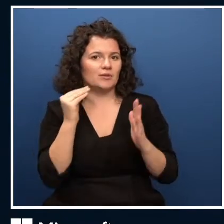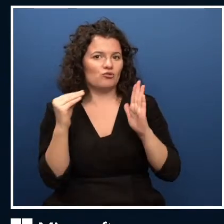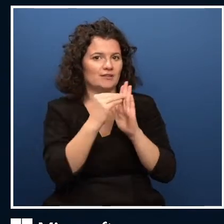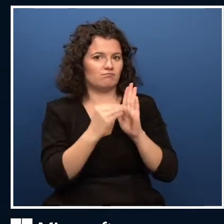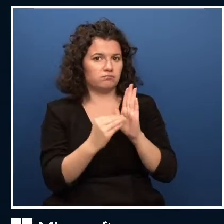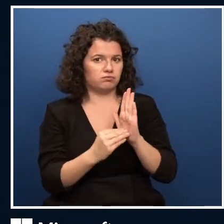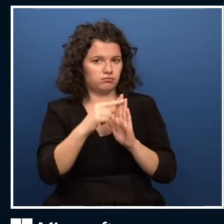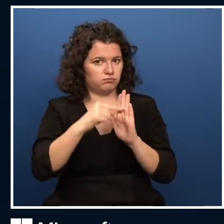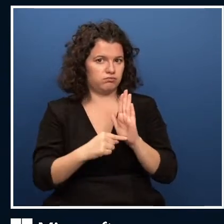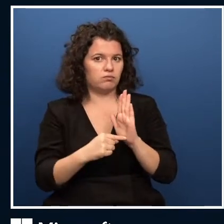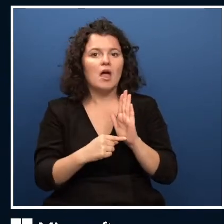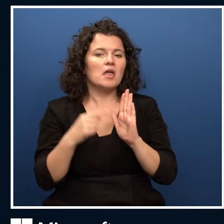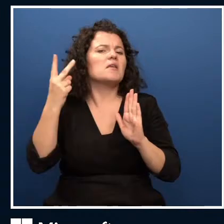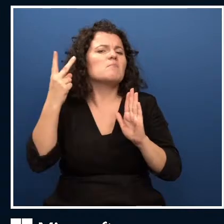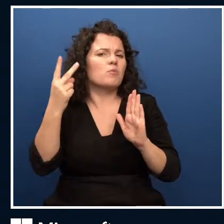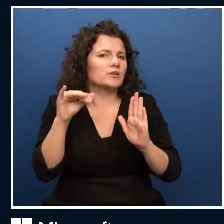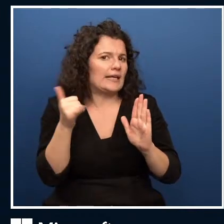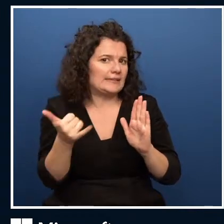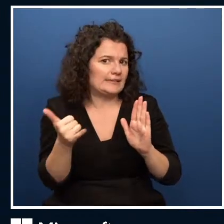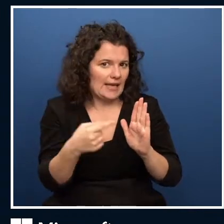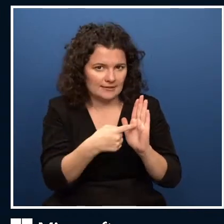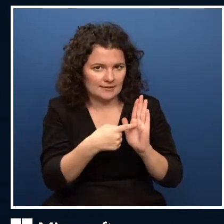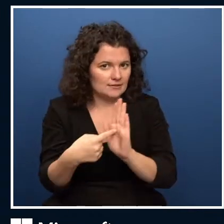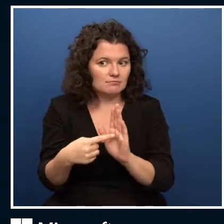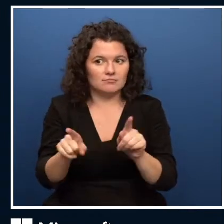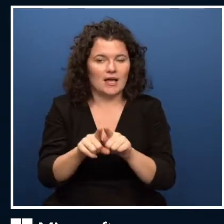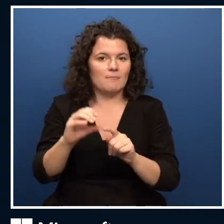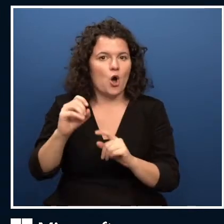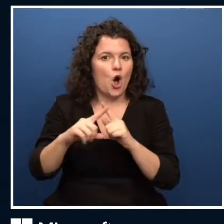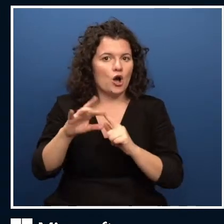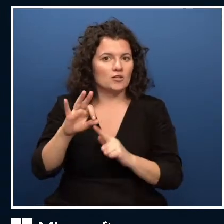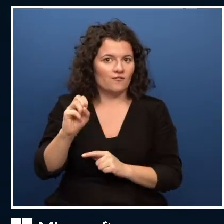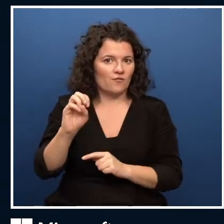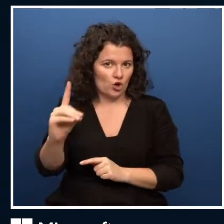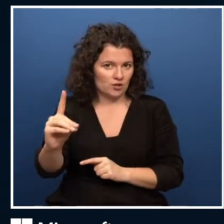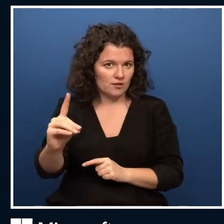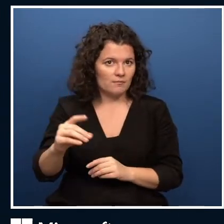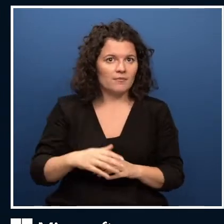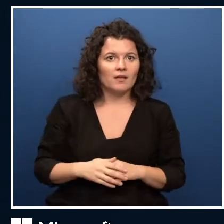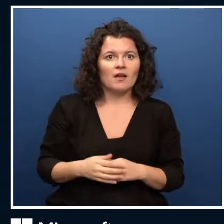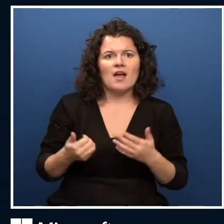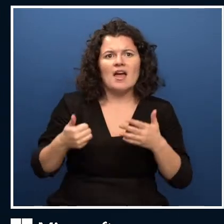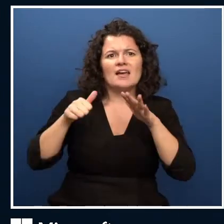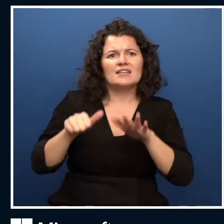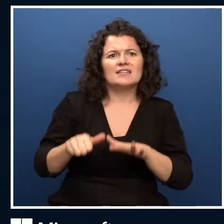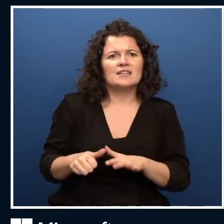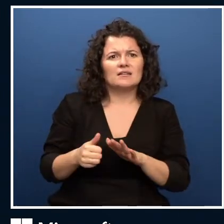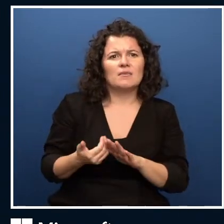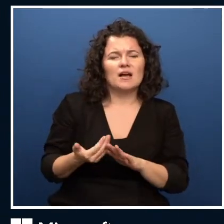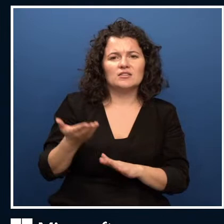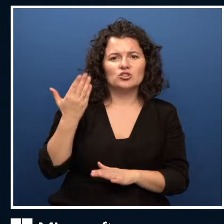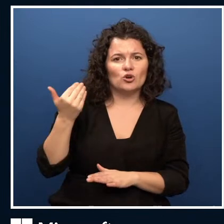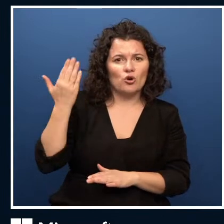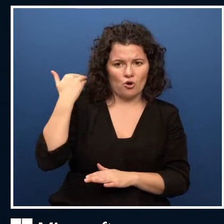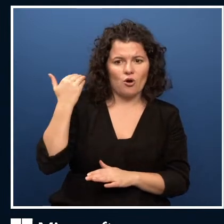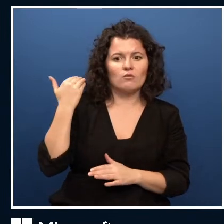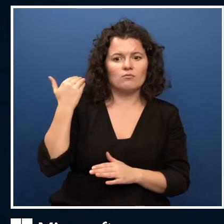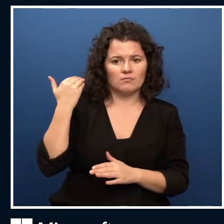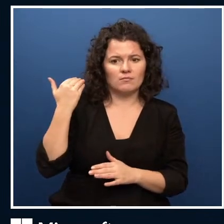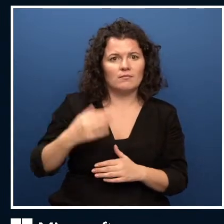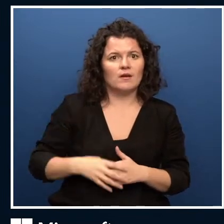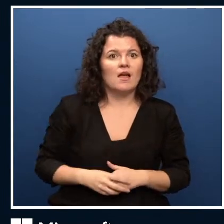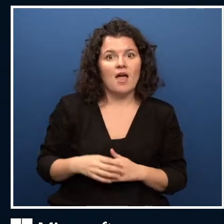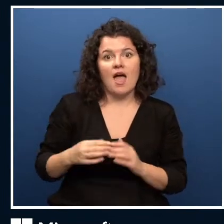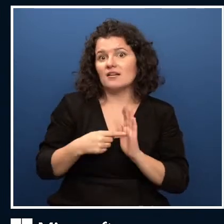Until about 6 months ago, you had to come to Oxford physically, and we've had people from Australia do that as well.